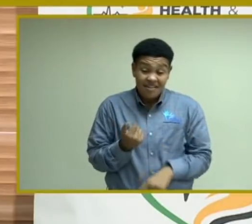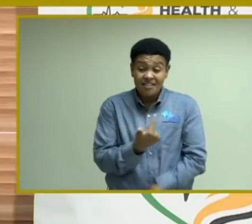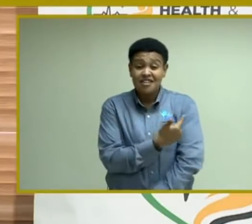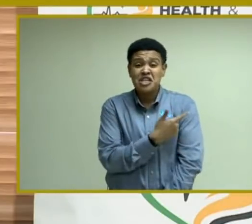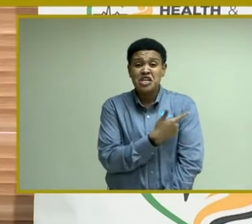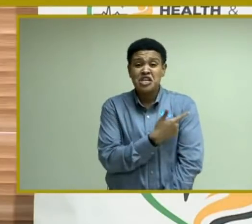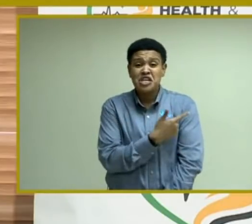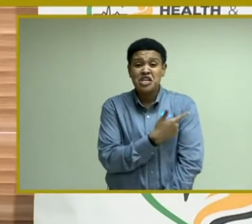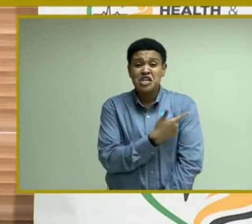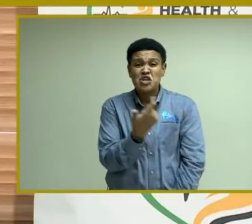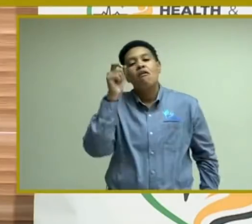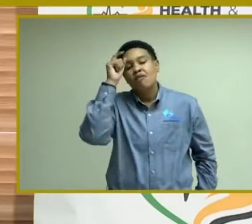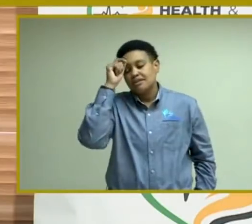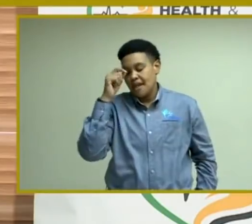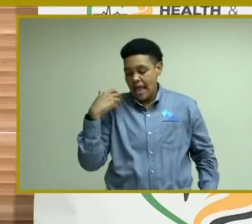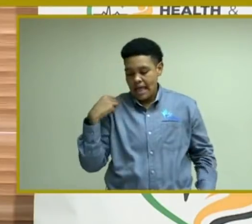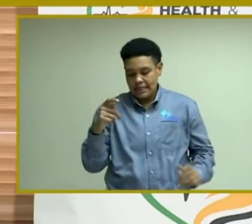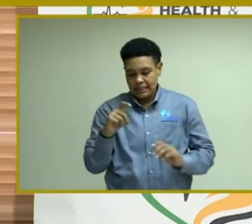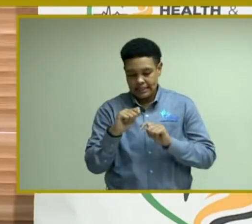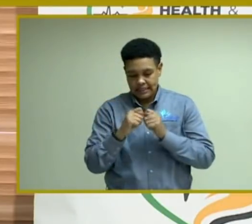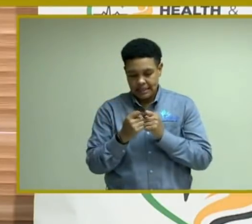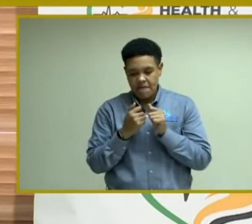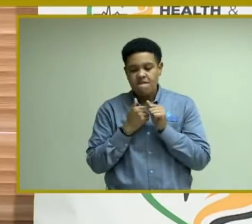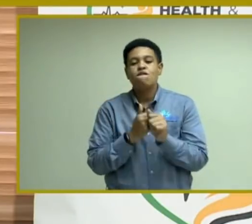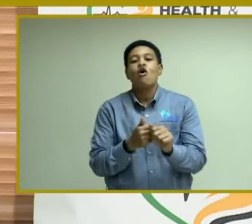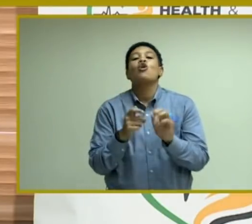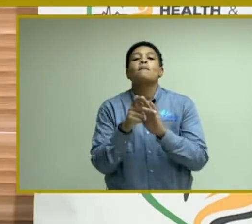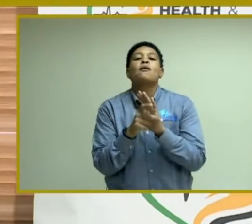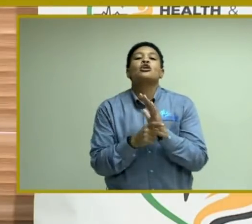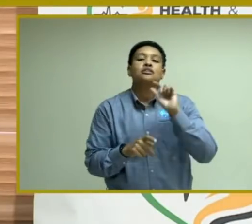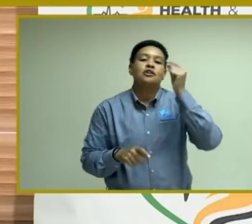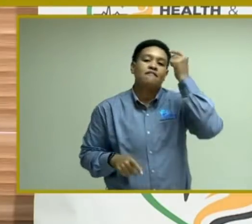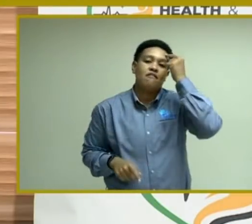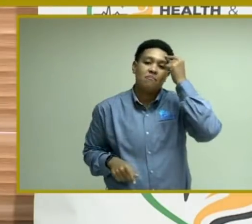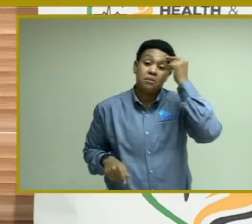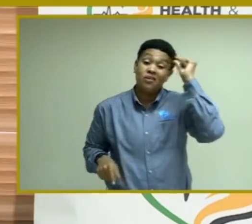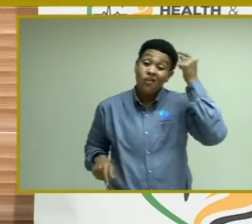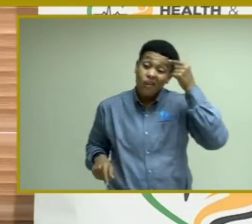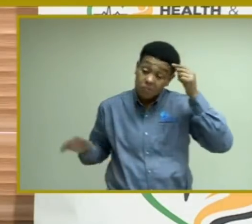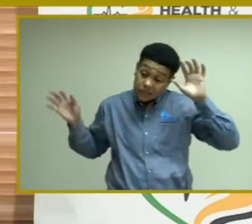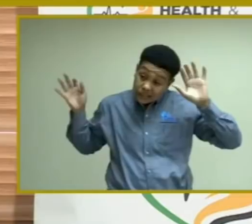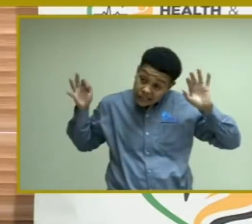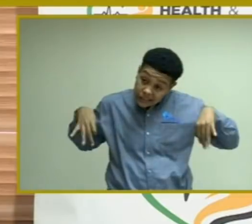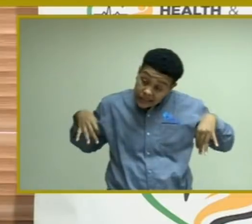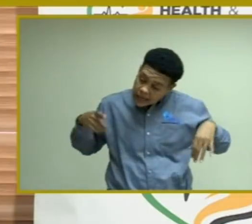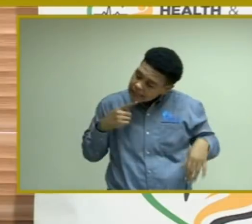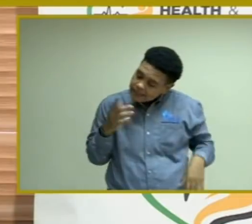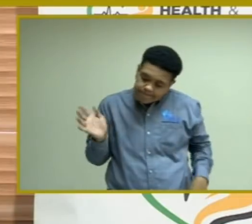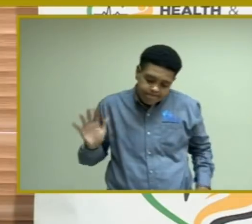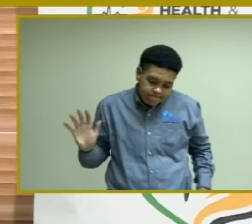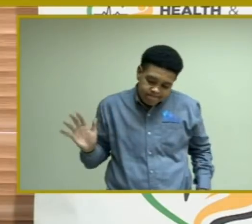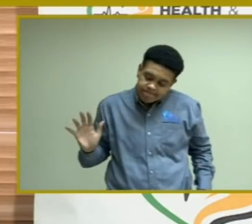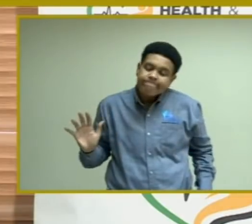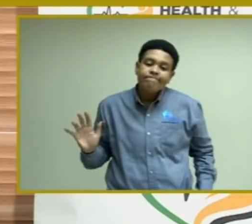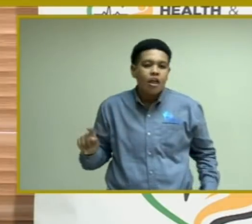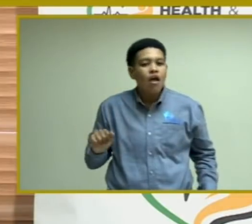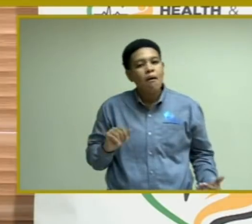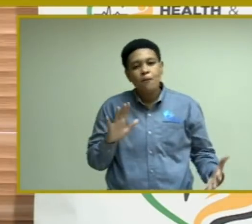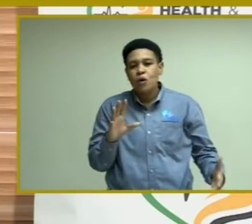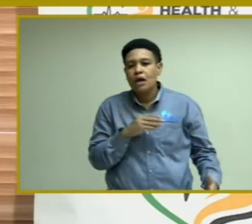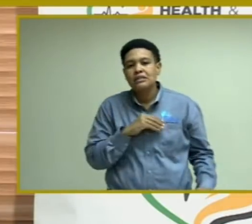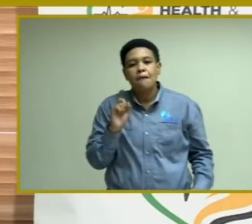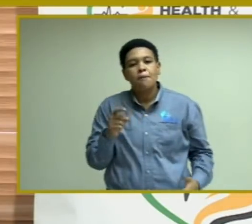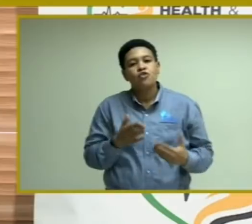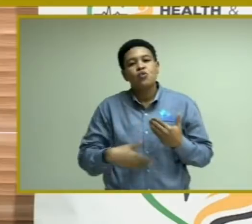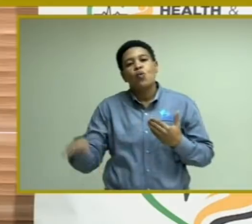are carrying out the policies of the government of the day, the cabinet decision, and that will be the approach that will be adopted